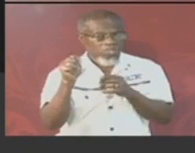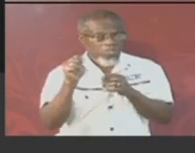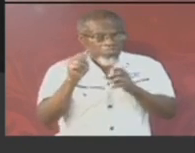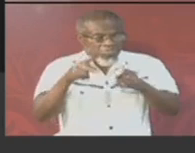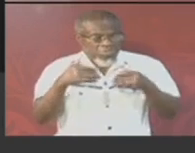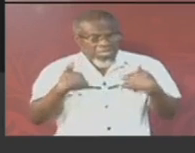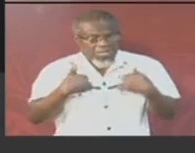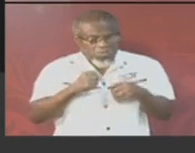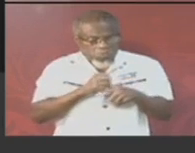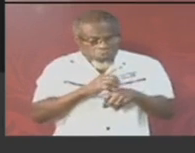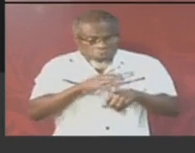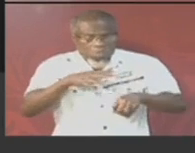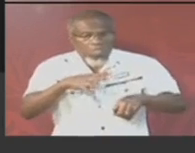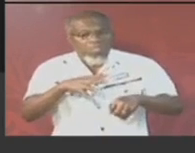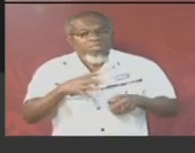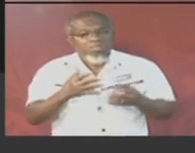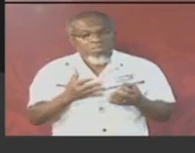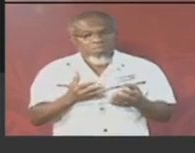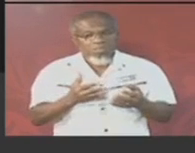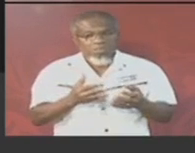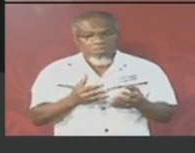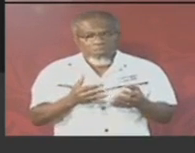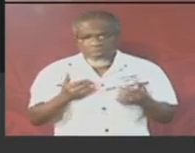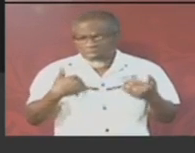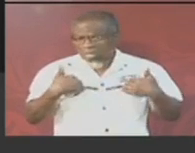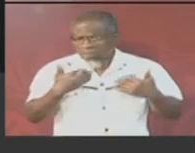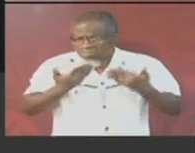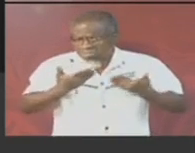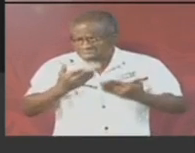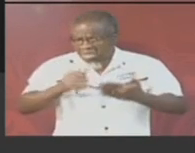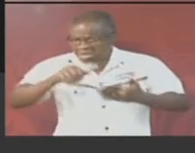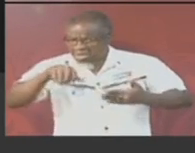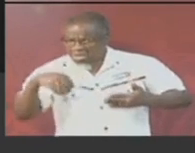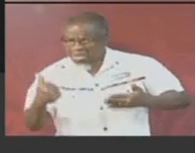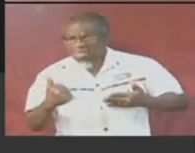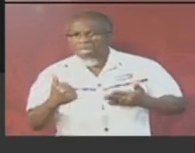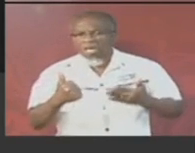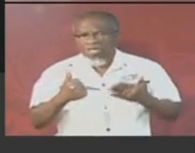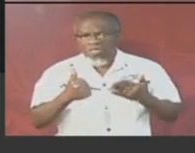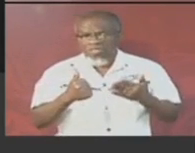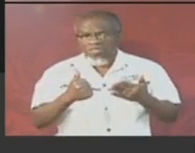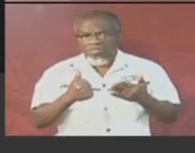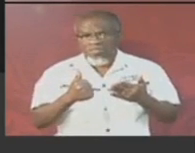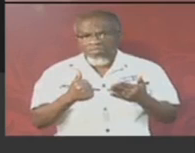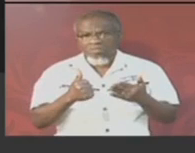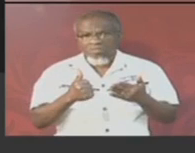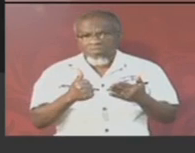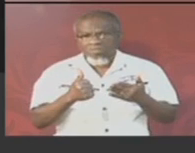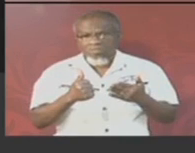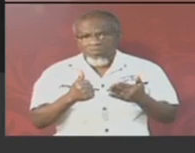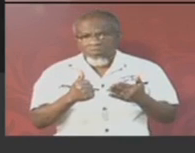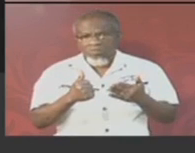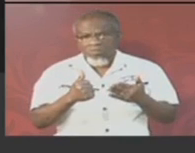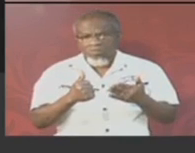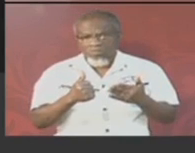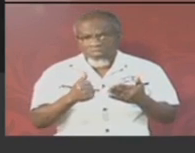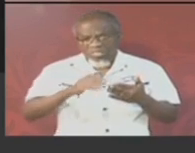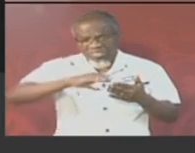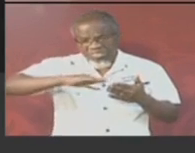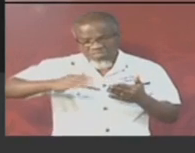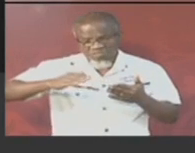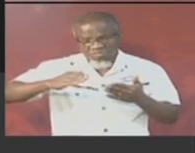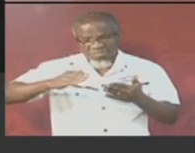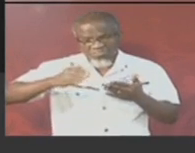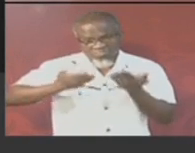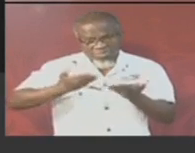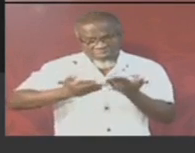thrombocytopenia. Is there an option available, or would the state consider an option of bringing in